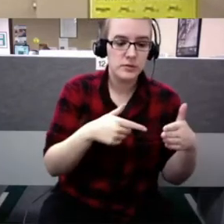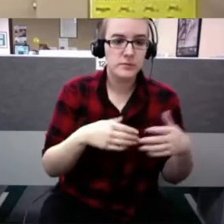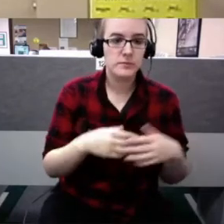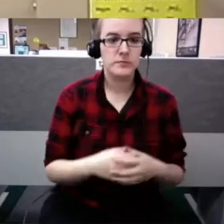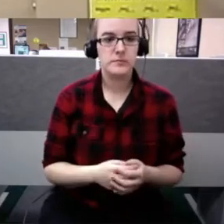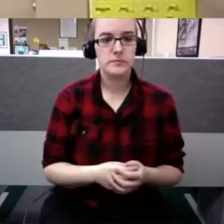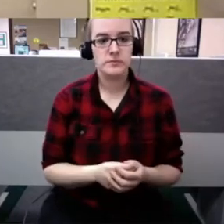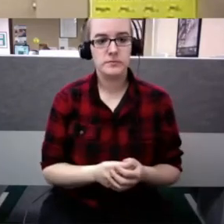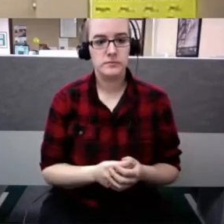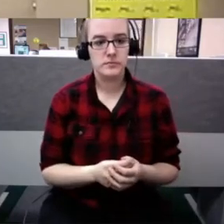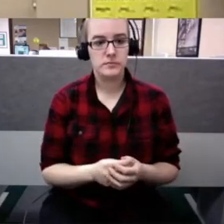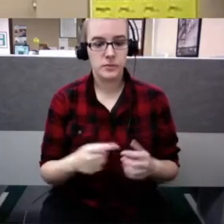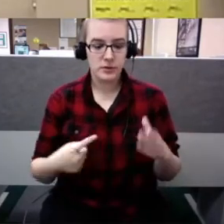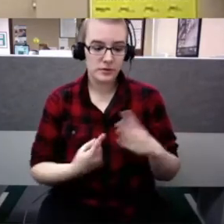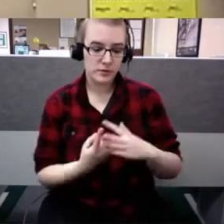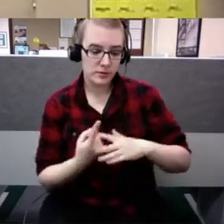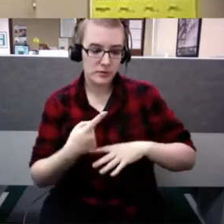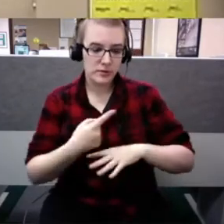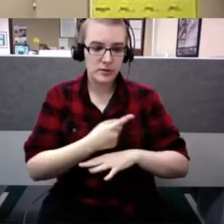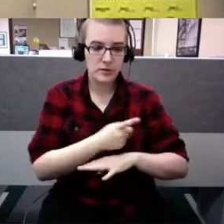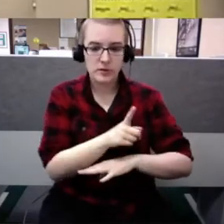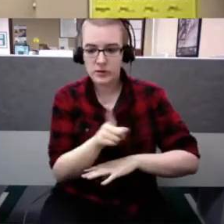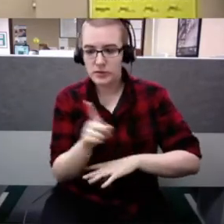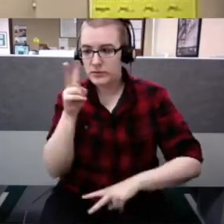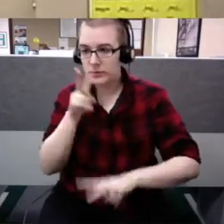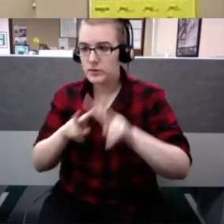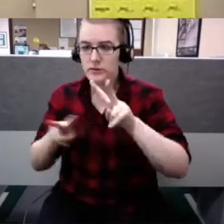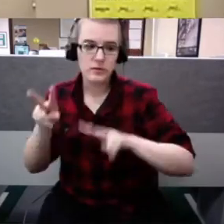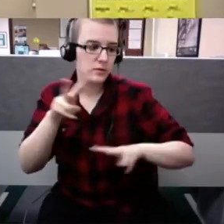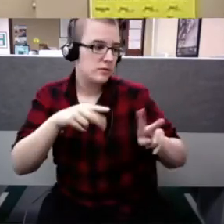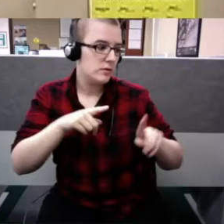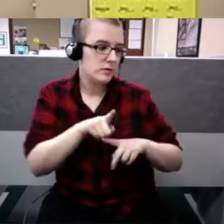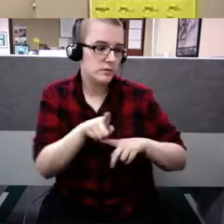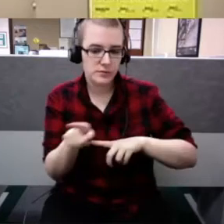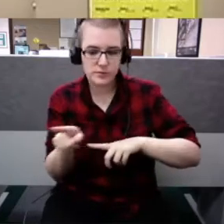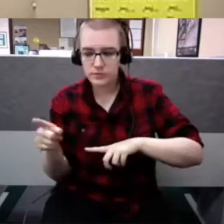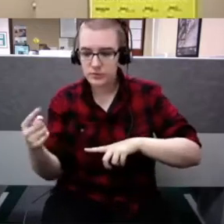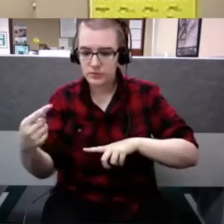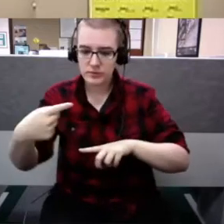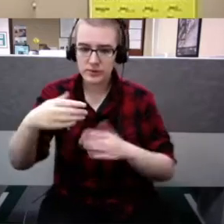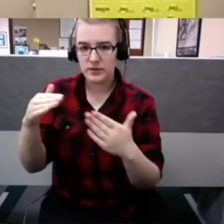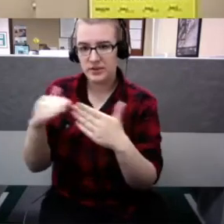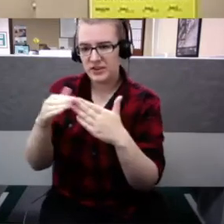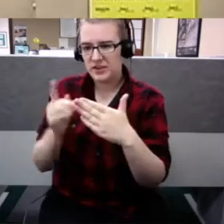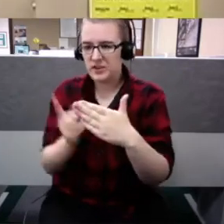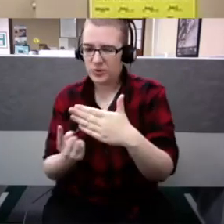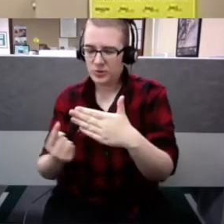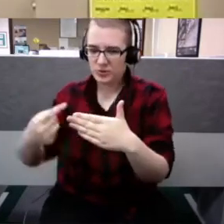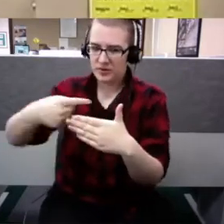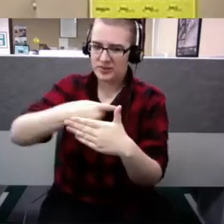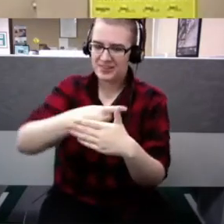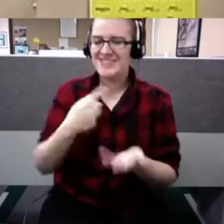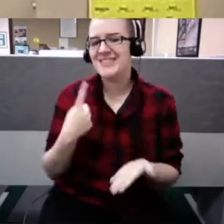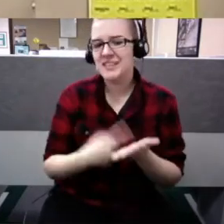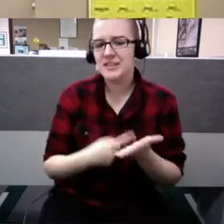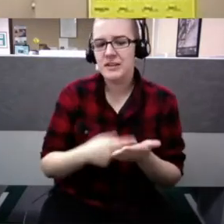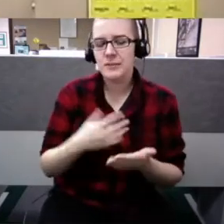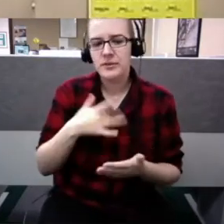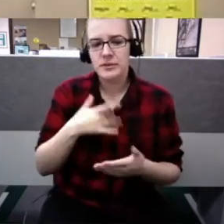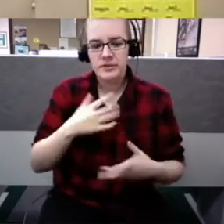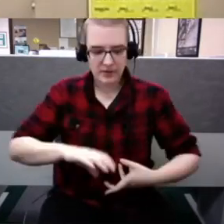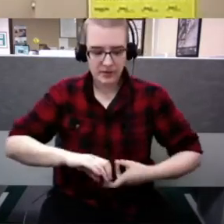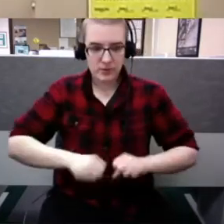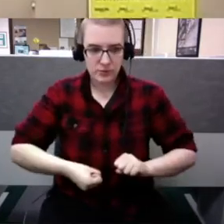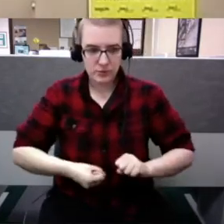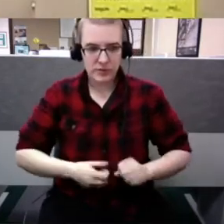doing this, and he's turning some of the corners in the colon, there's a sensation of fullness and sometimes some